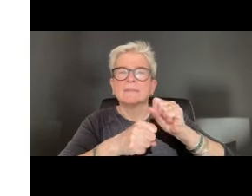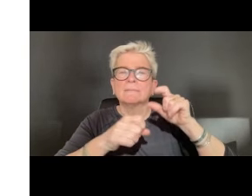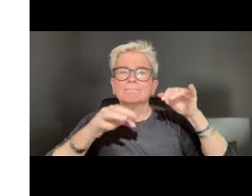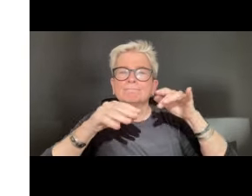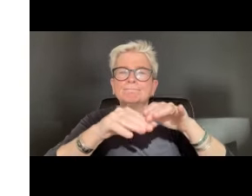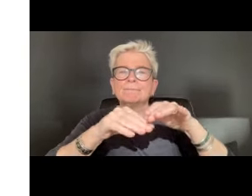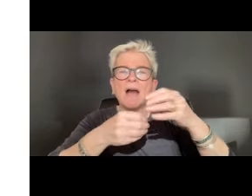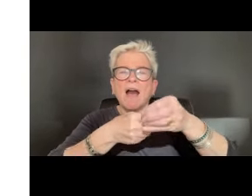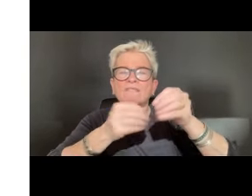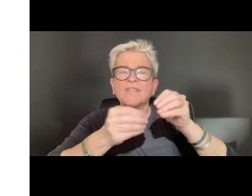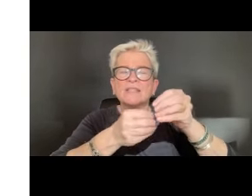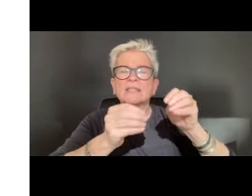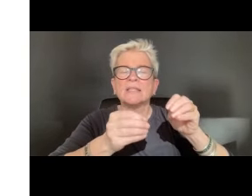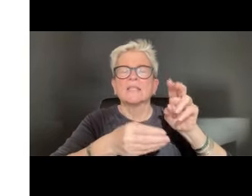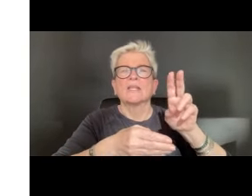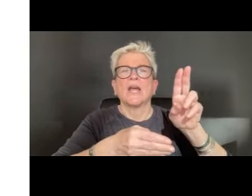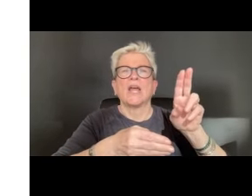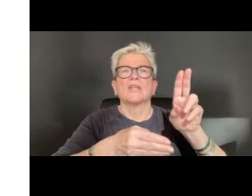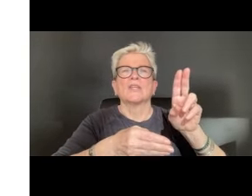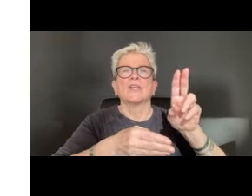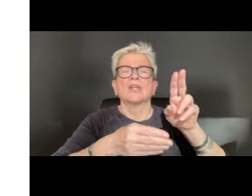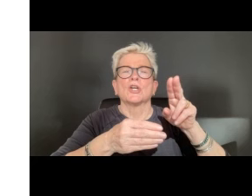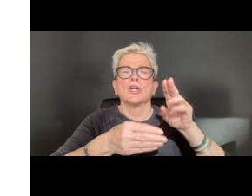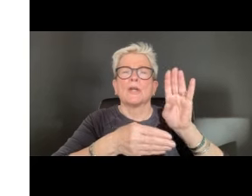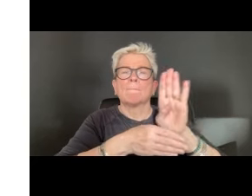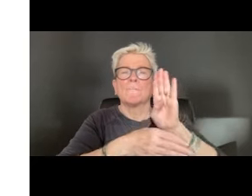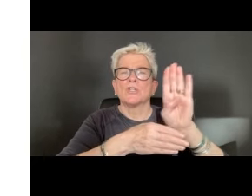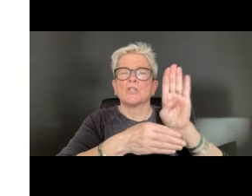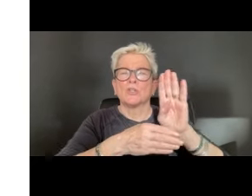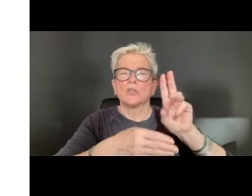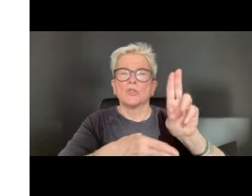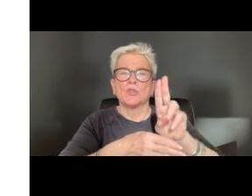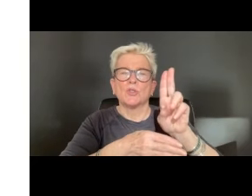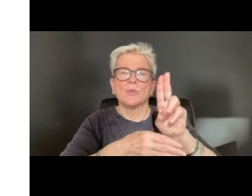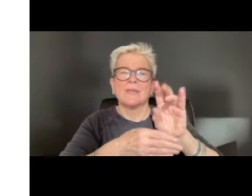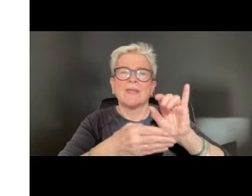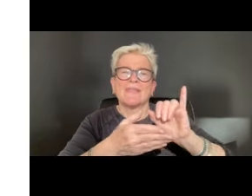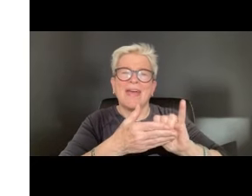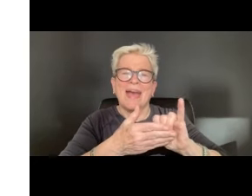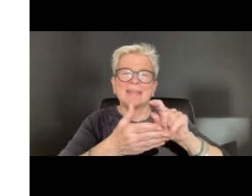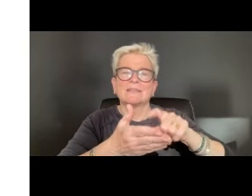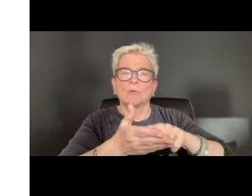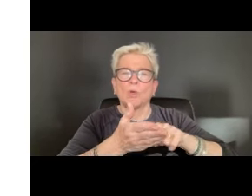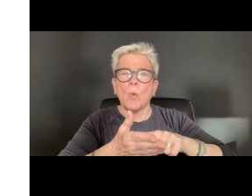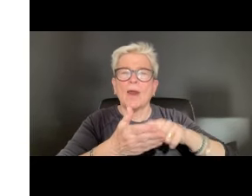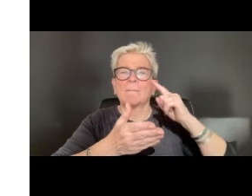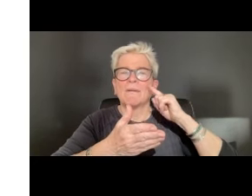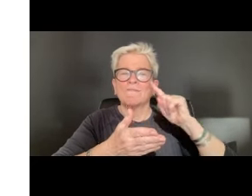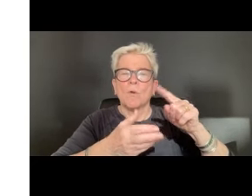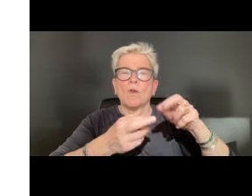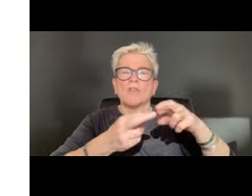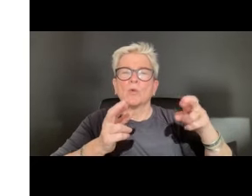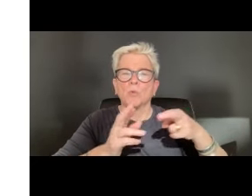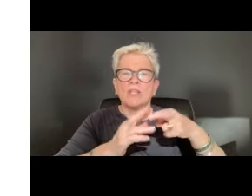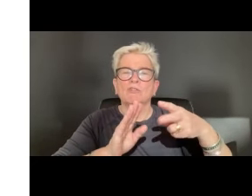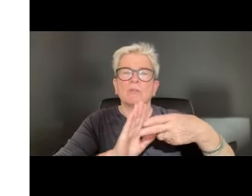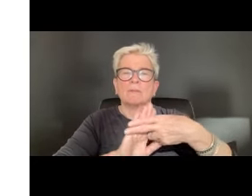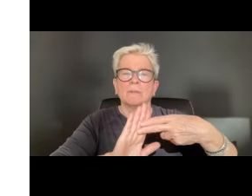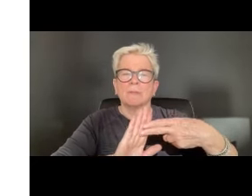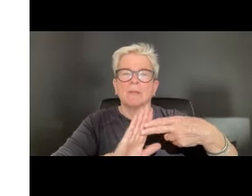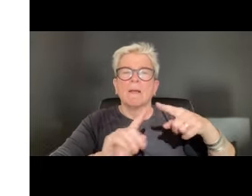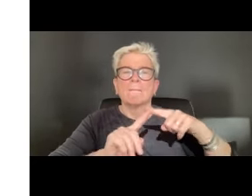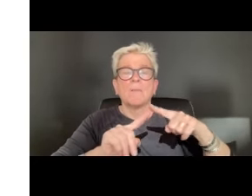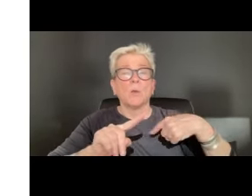uses, is a precondition for getting that regional designation. But we have the ability to designate